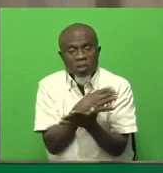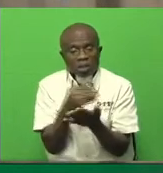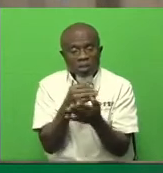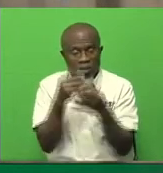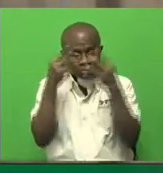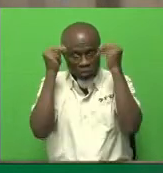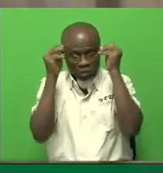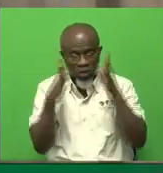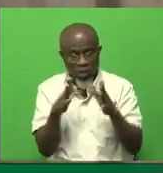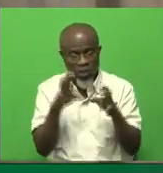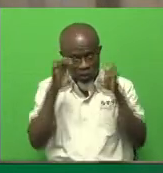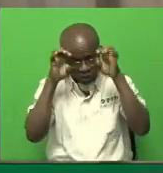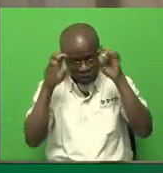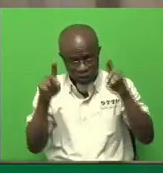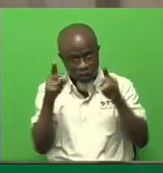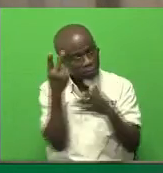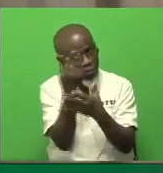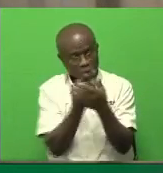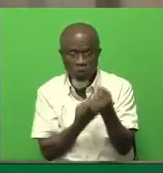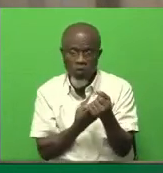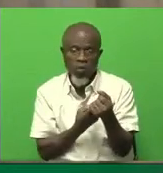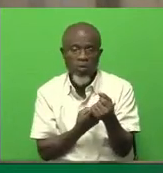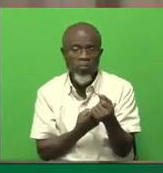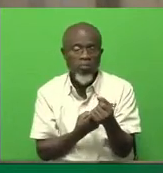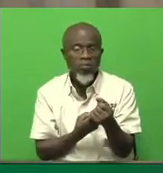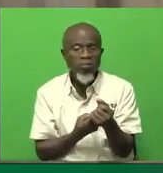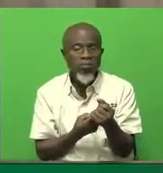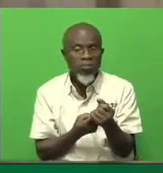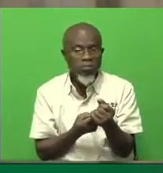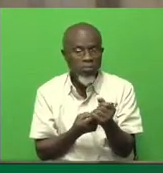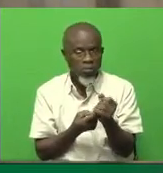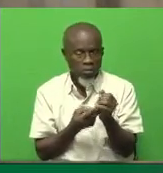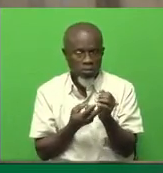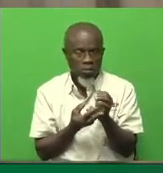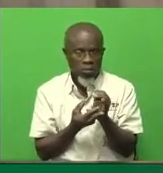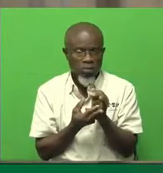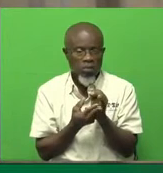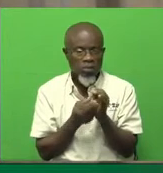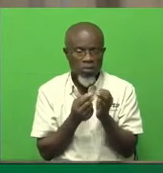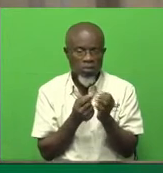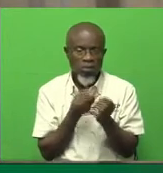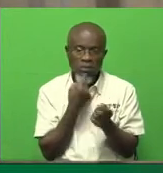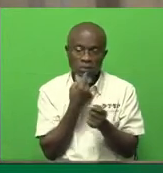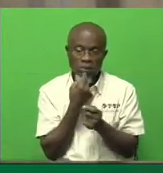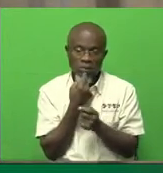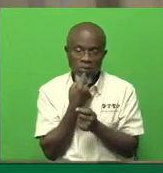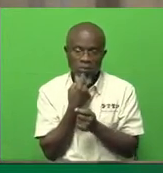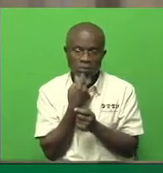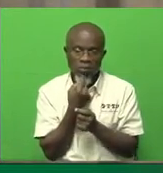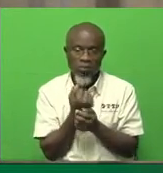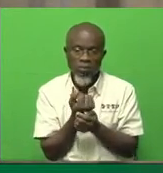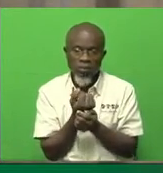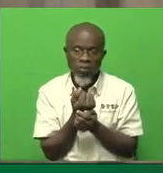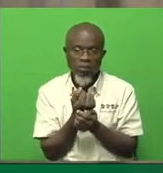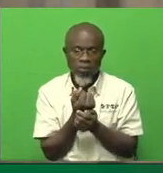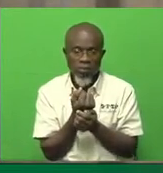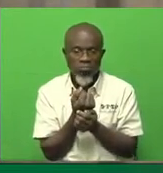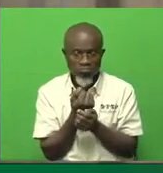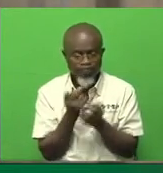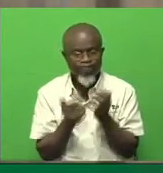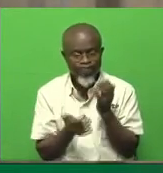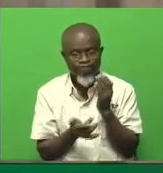today both of them reference the fact that the reference the digital